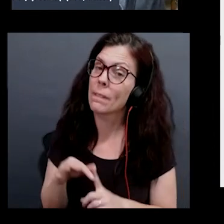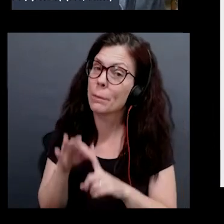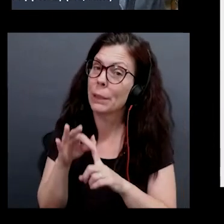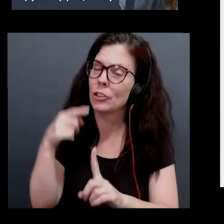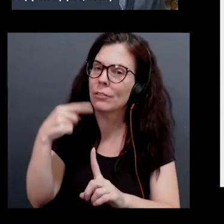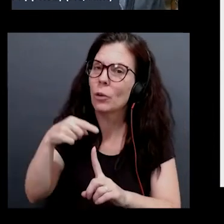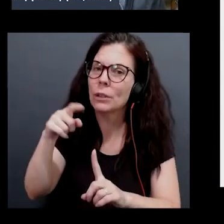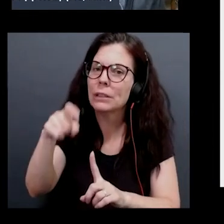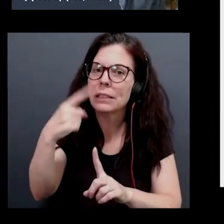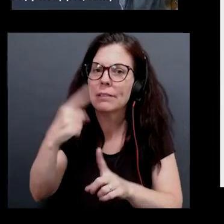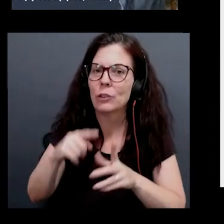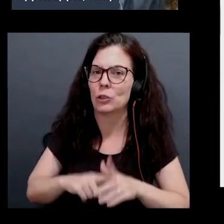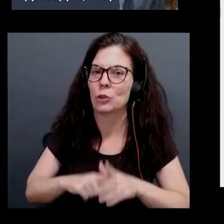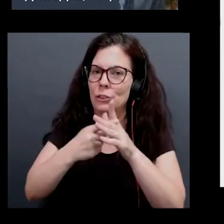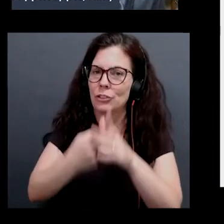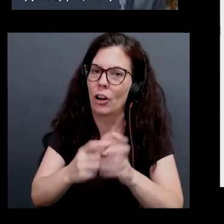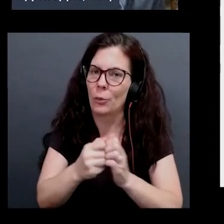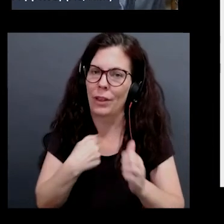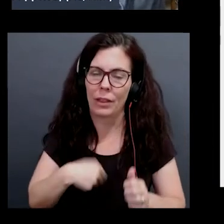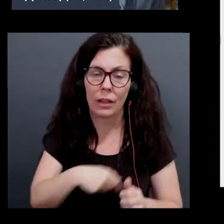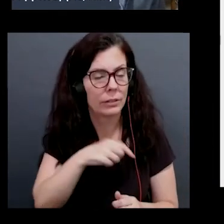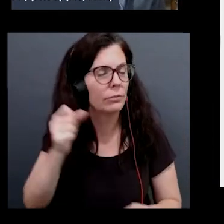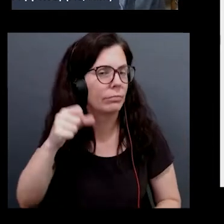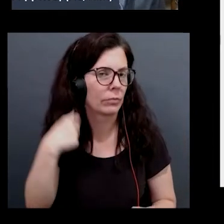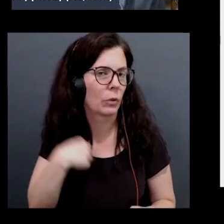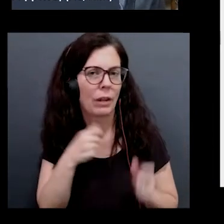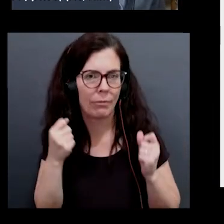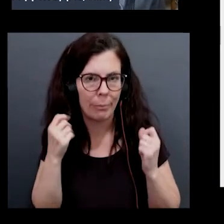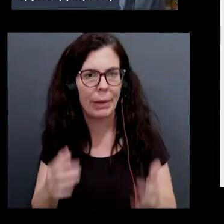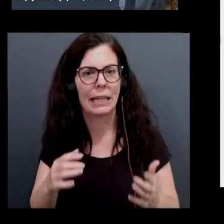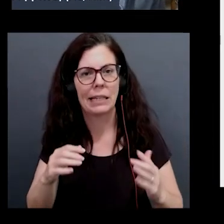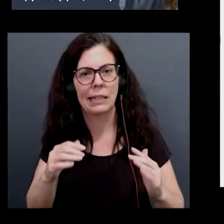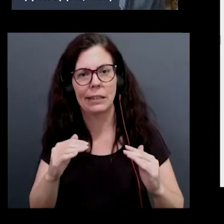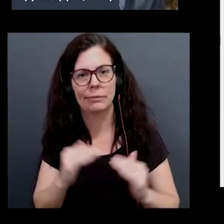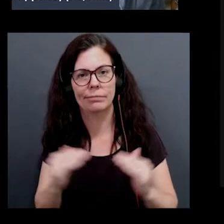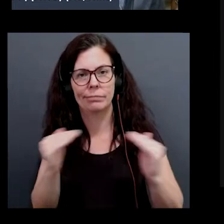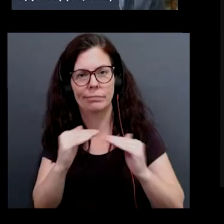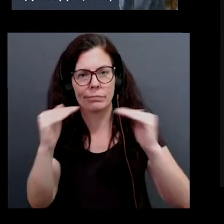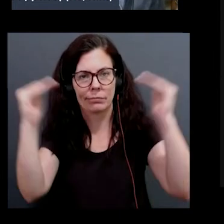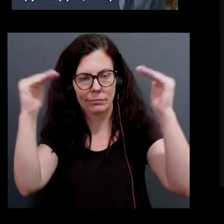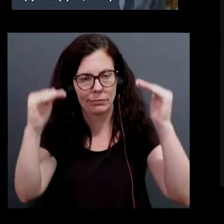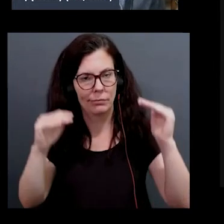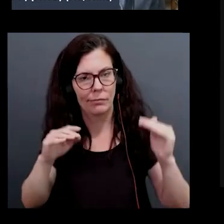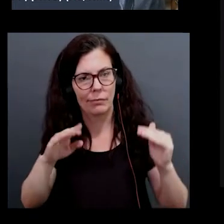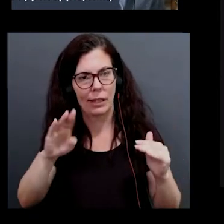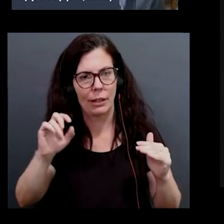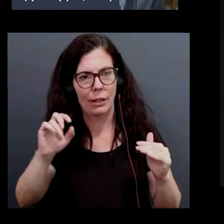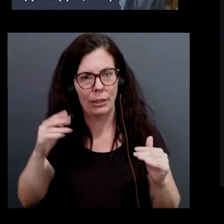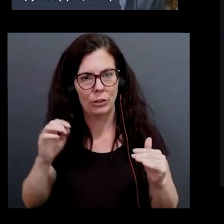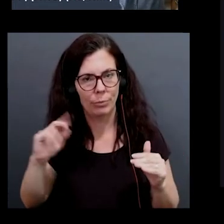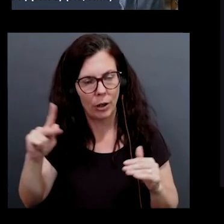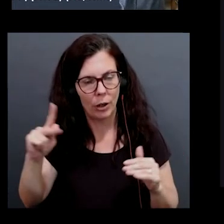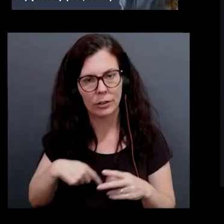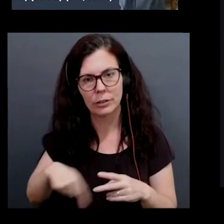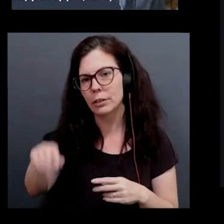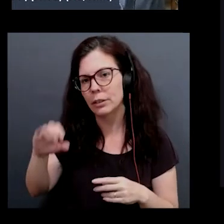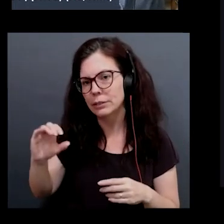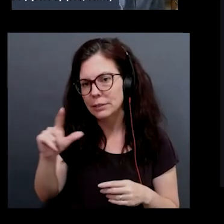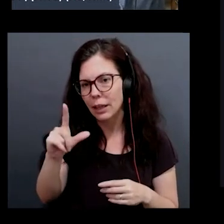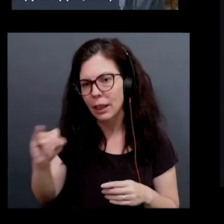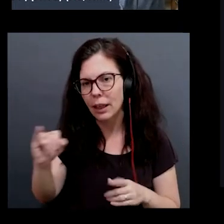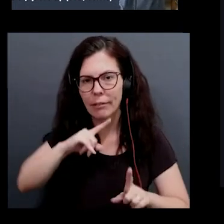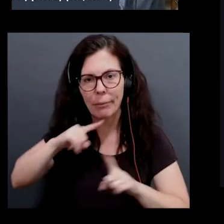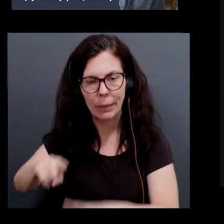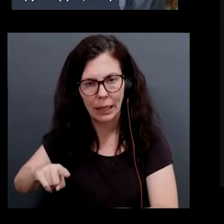get started with us. We have lots of benchmarks that you can do and CLI commands